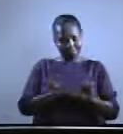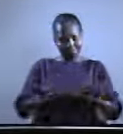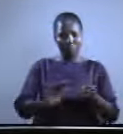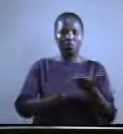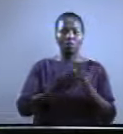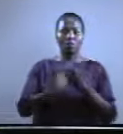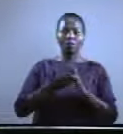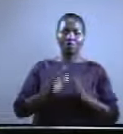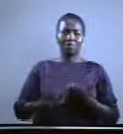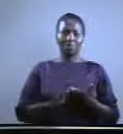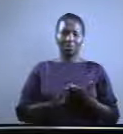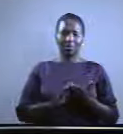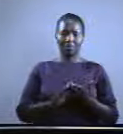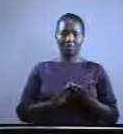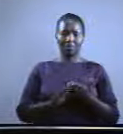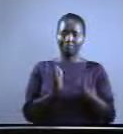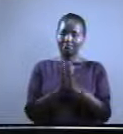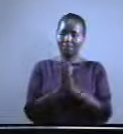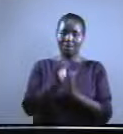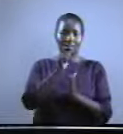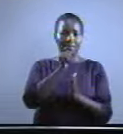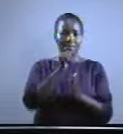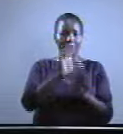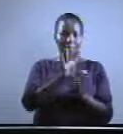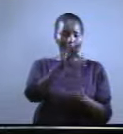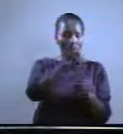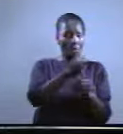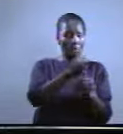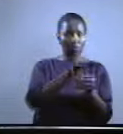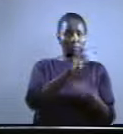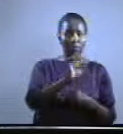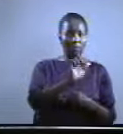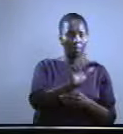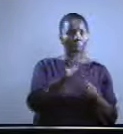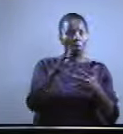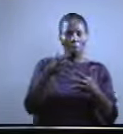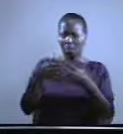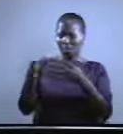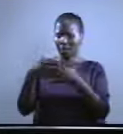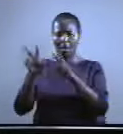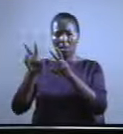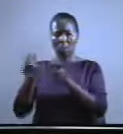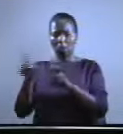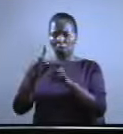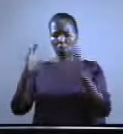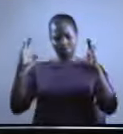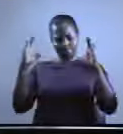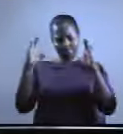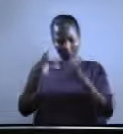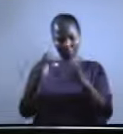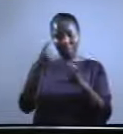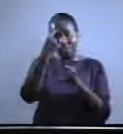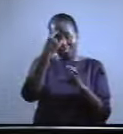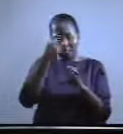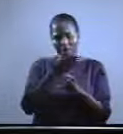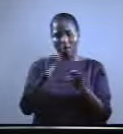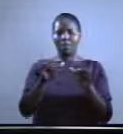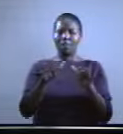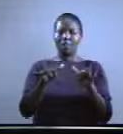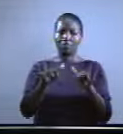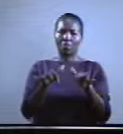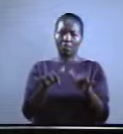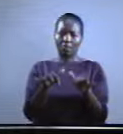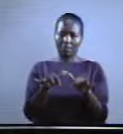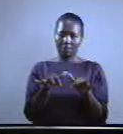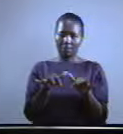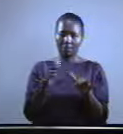therefore a vote, whether on a bill or any other measure, should be approached with thought and circumspection.